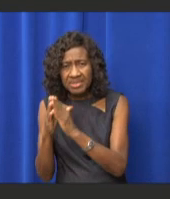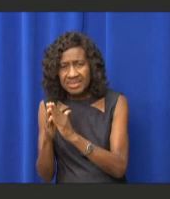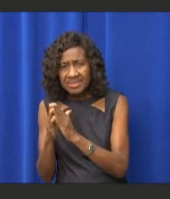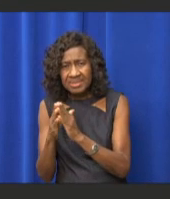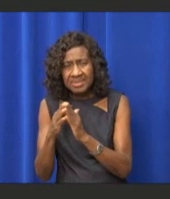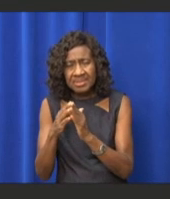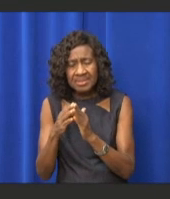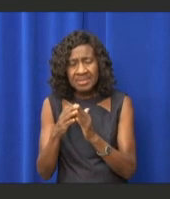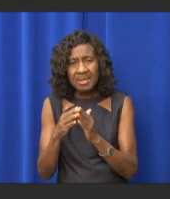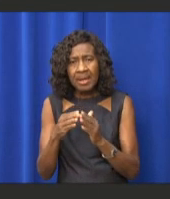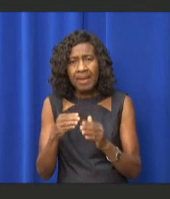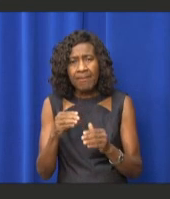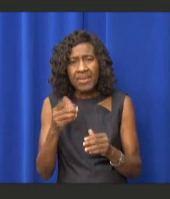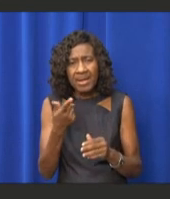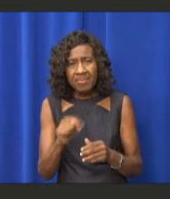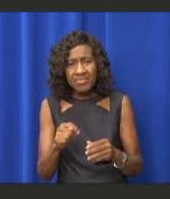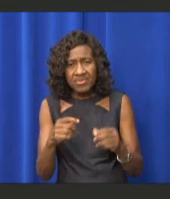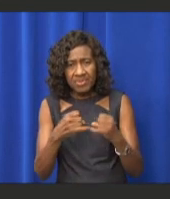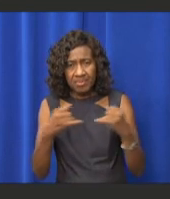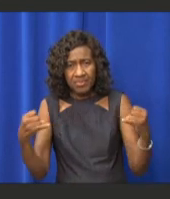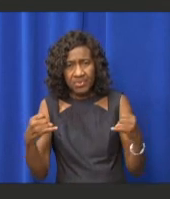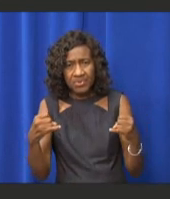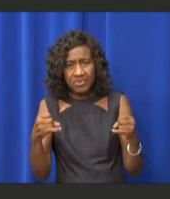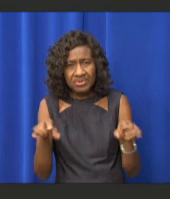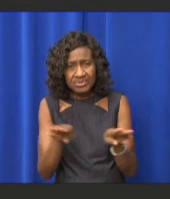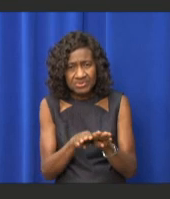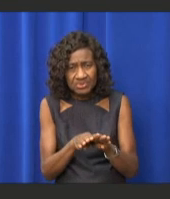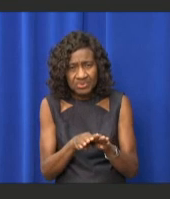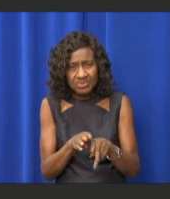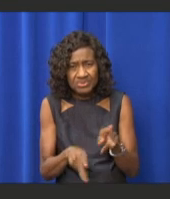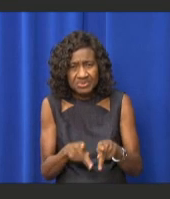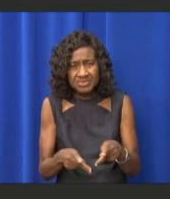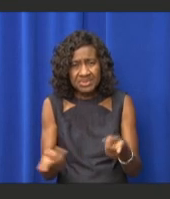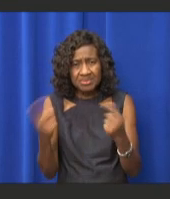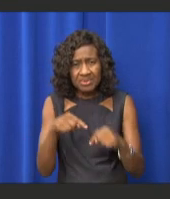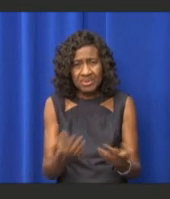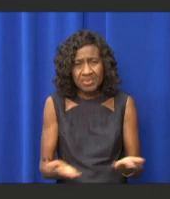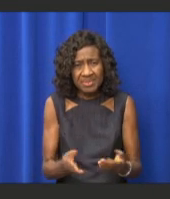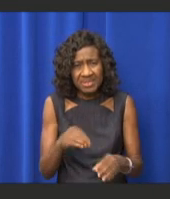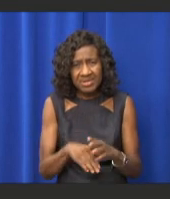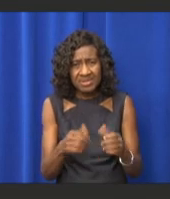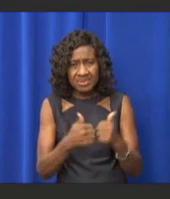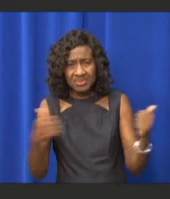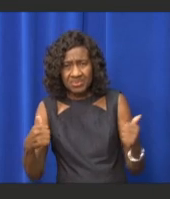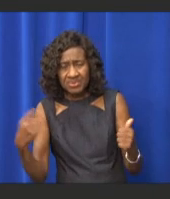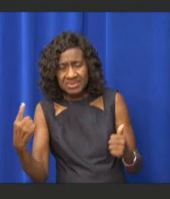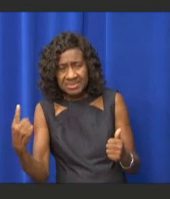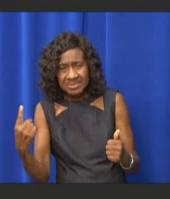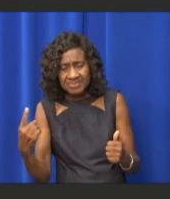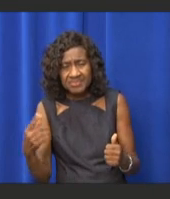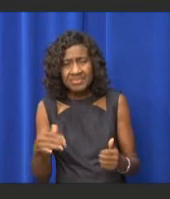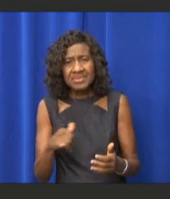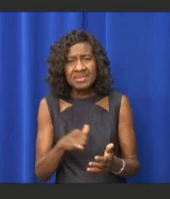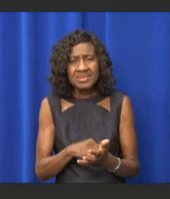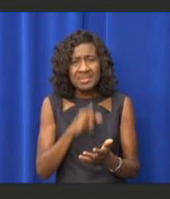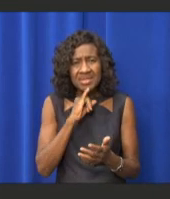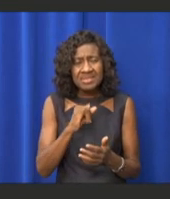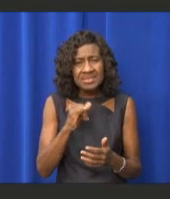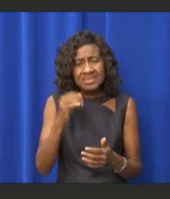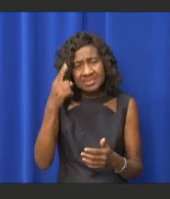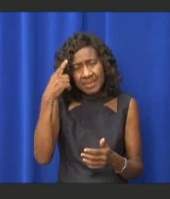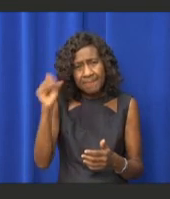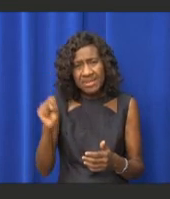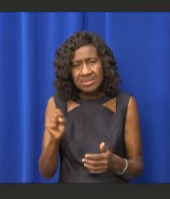are closed and any new people arriving are in strict quarantine, that this is because those that are in self-isolation are simply